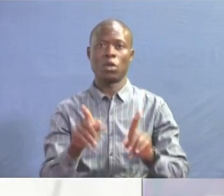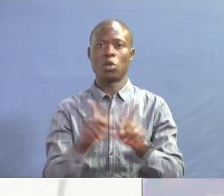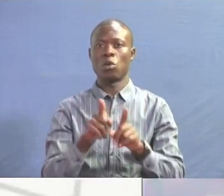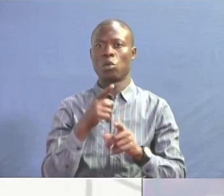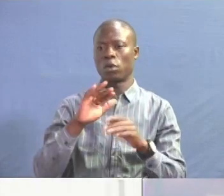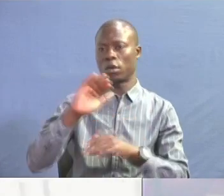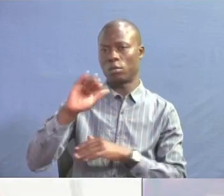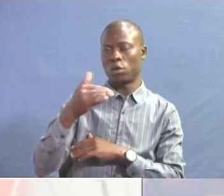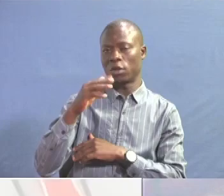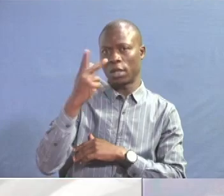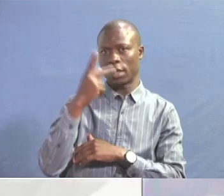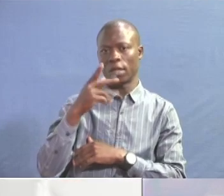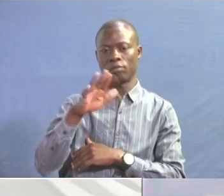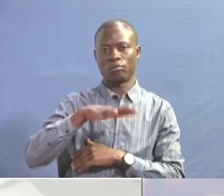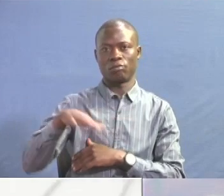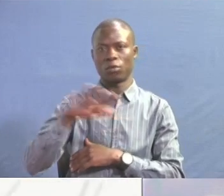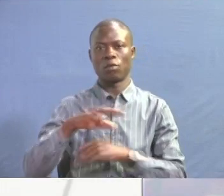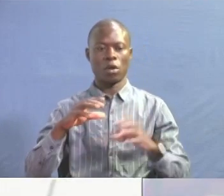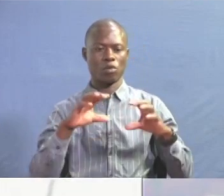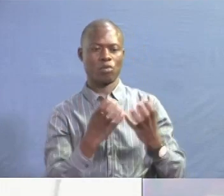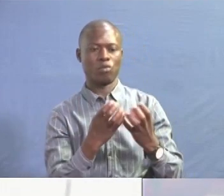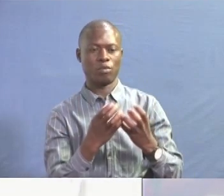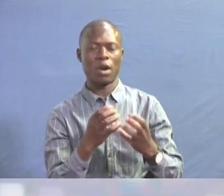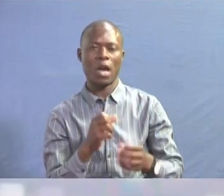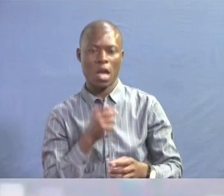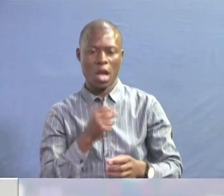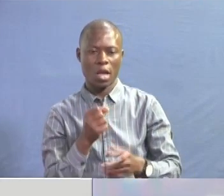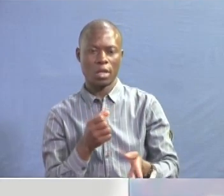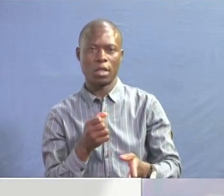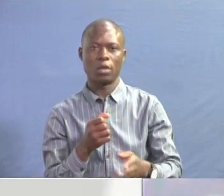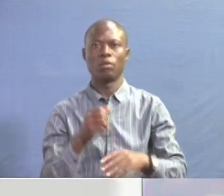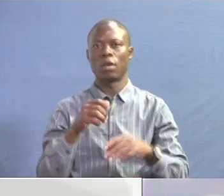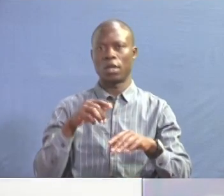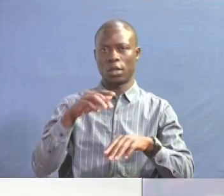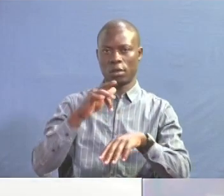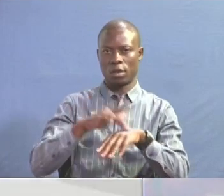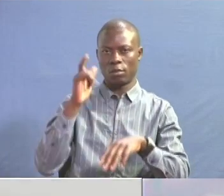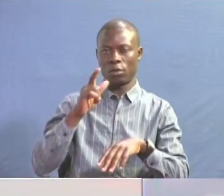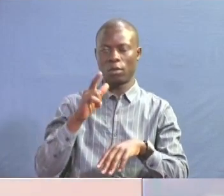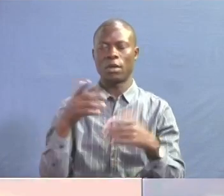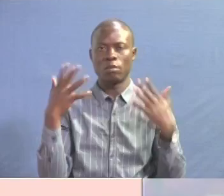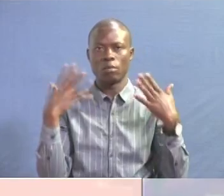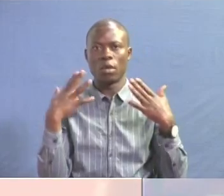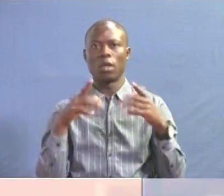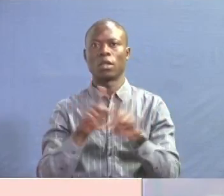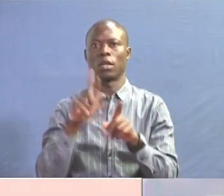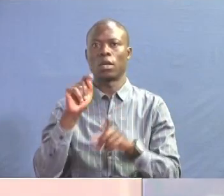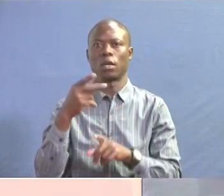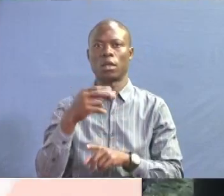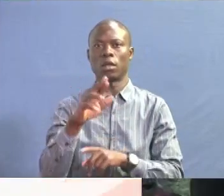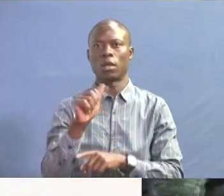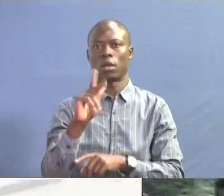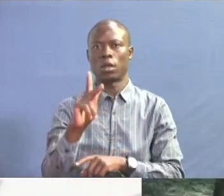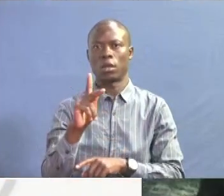Mount Kenya region from a group of elders representing Embu, Meru and Tharaka Nithi counties. The elders, speaking at